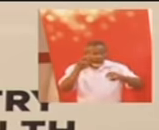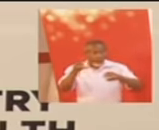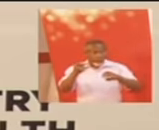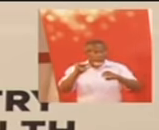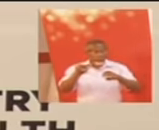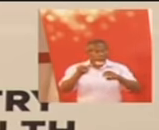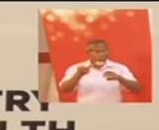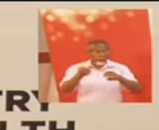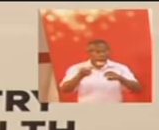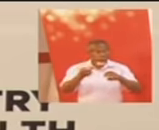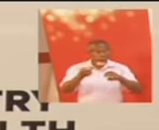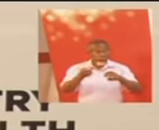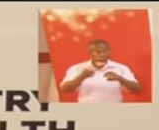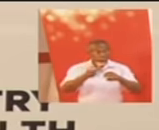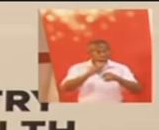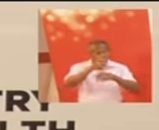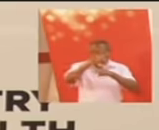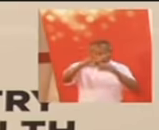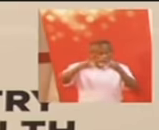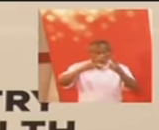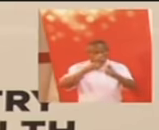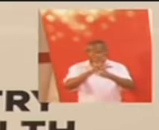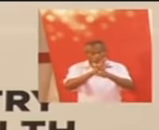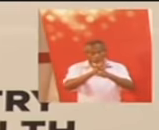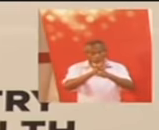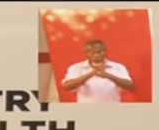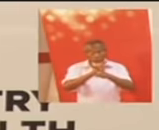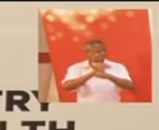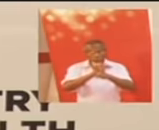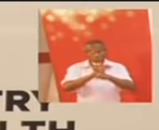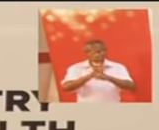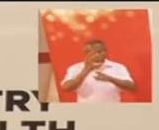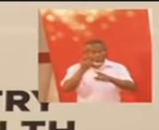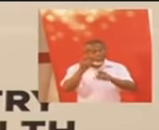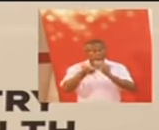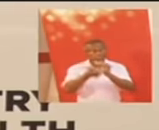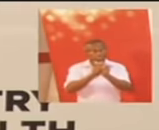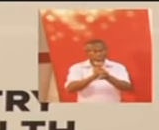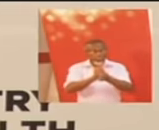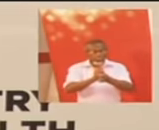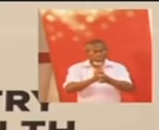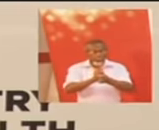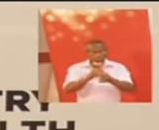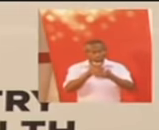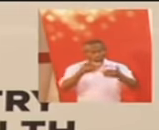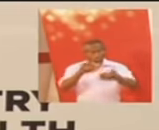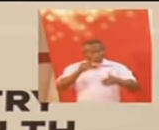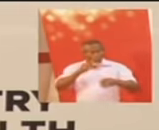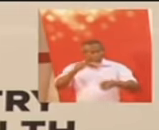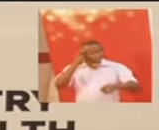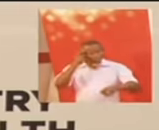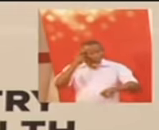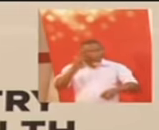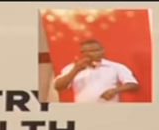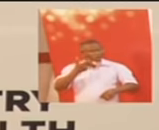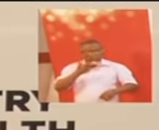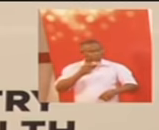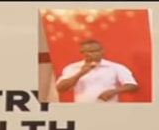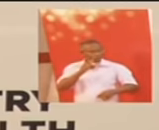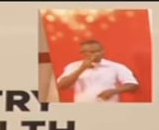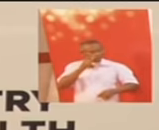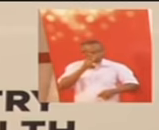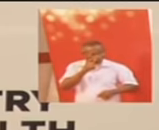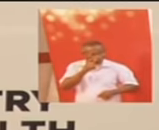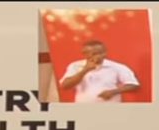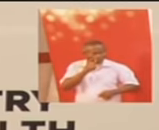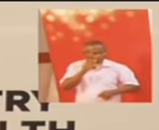worldwide, what we have seen is an evolution. In the early days of this disease, we thought it was flu-like, similar to the influenza, where you have